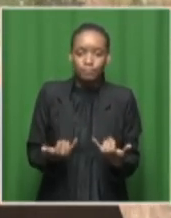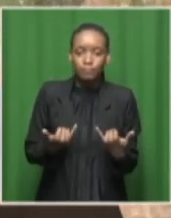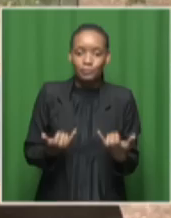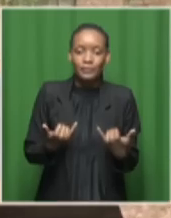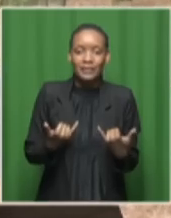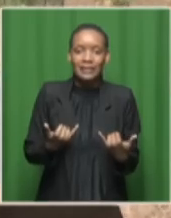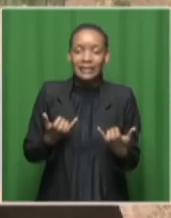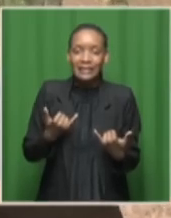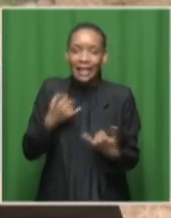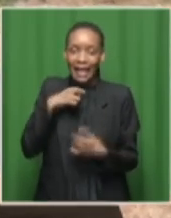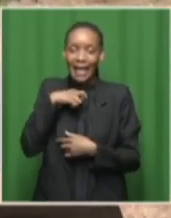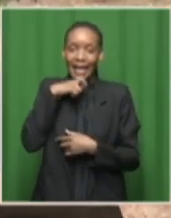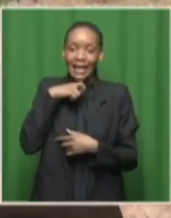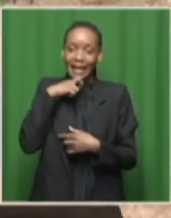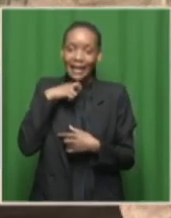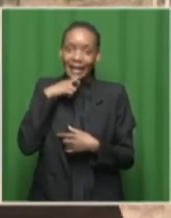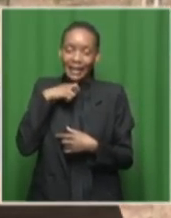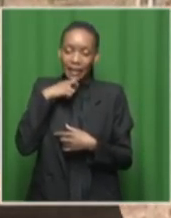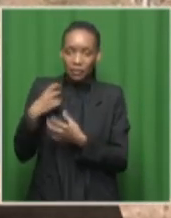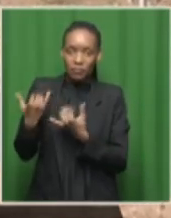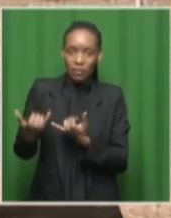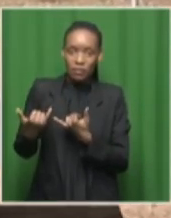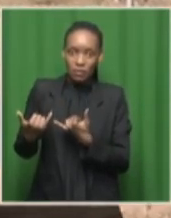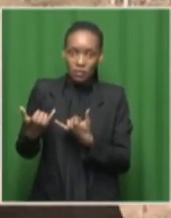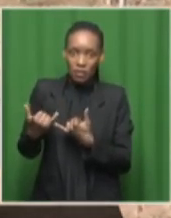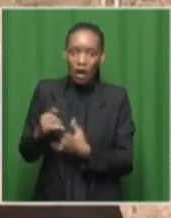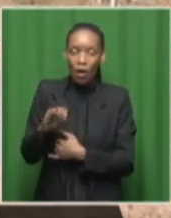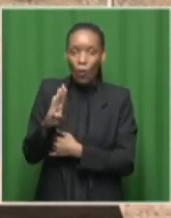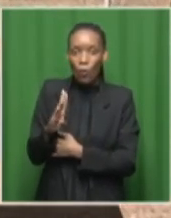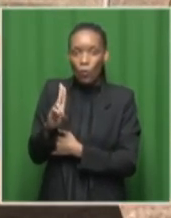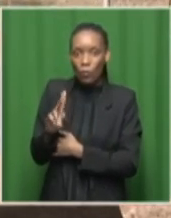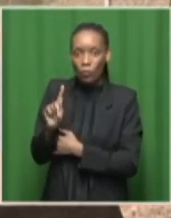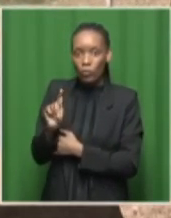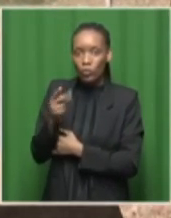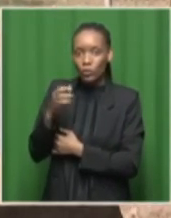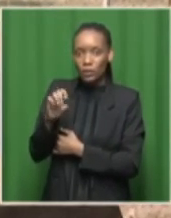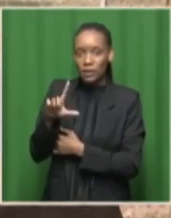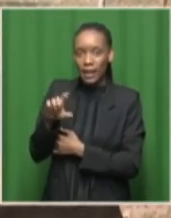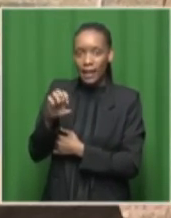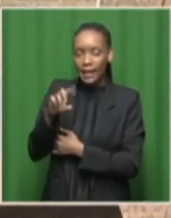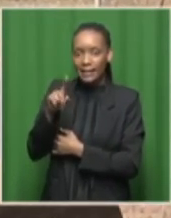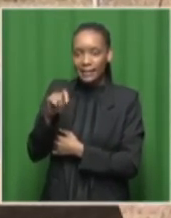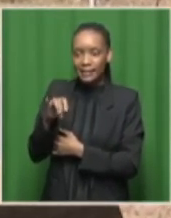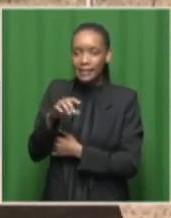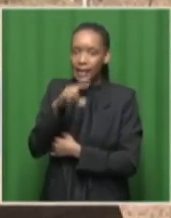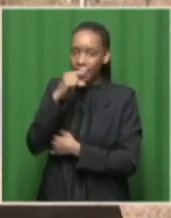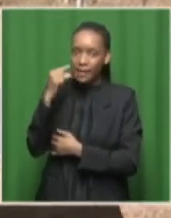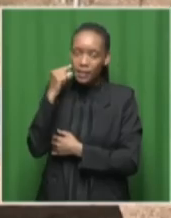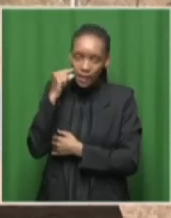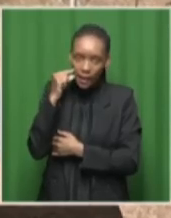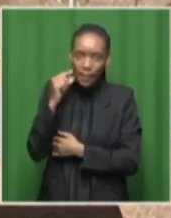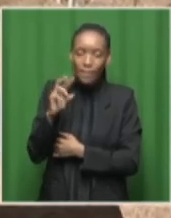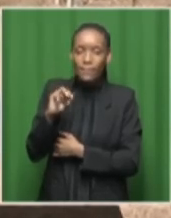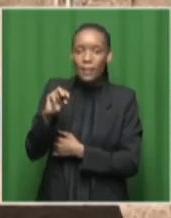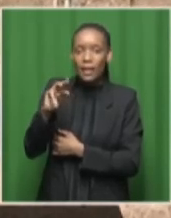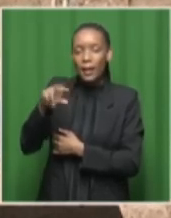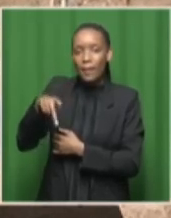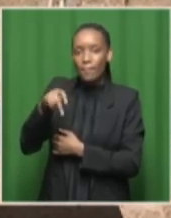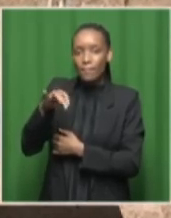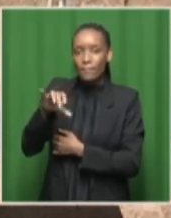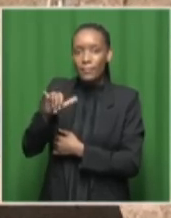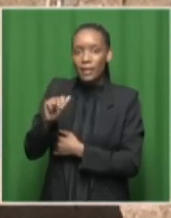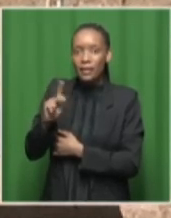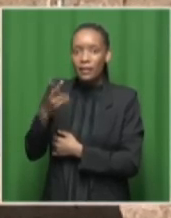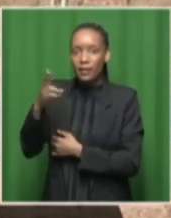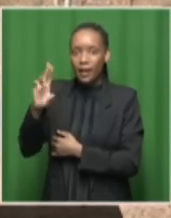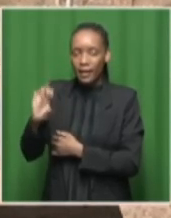regent leader or inkosi of Buthelezi, that is inkosi Mpiyakhe Buthelezi, is the one who is giving directions